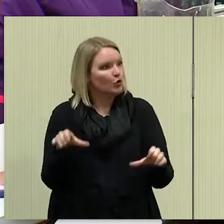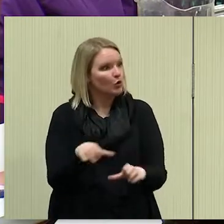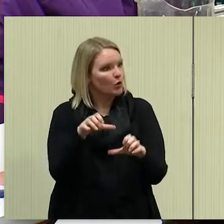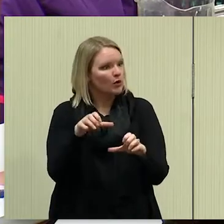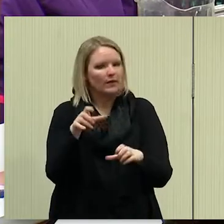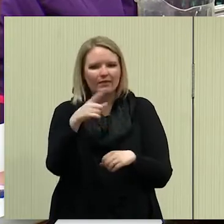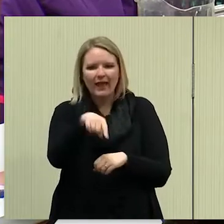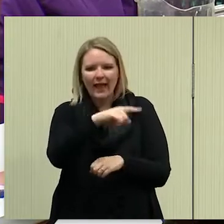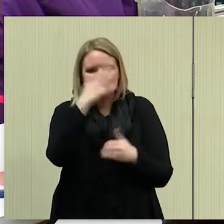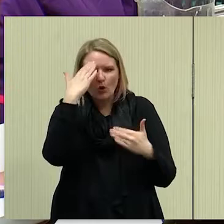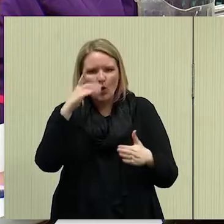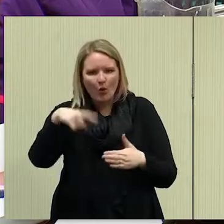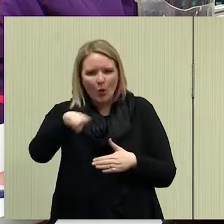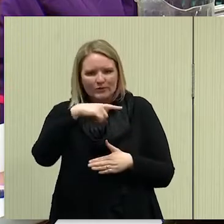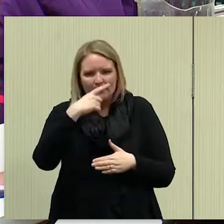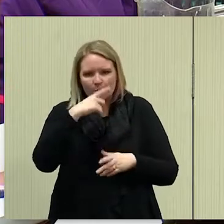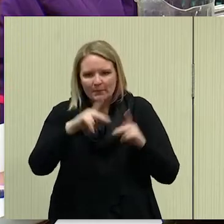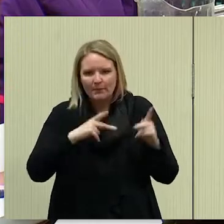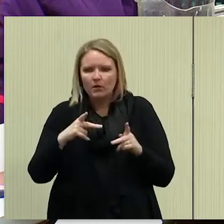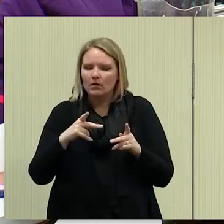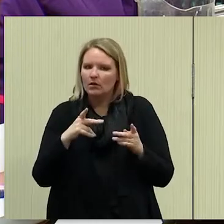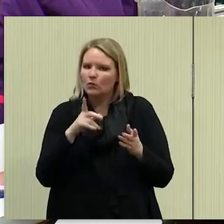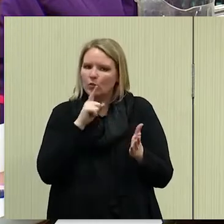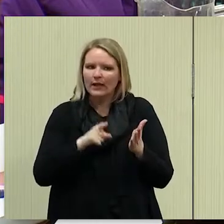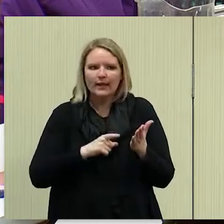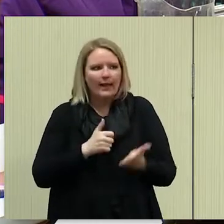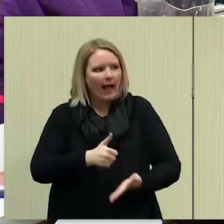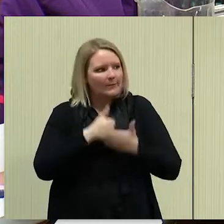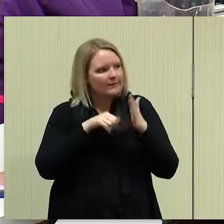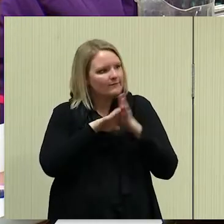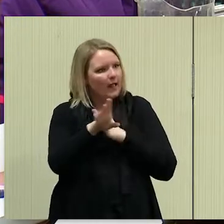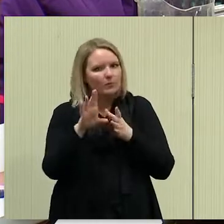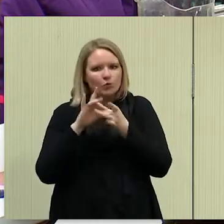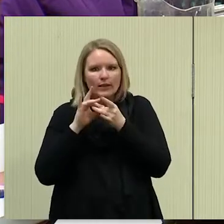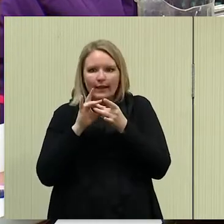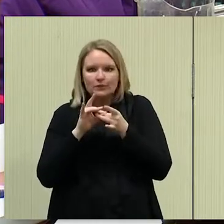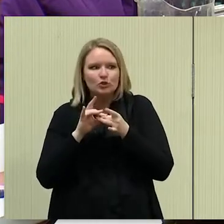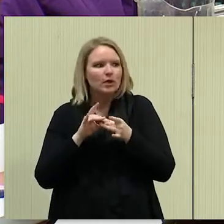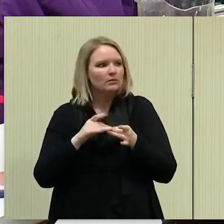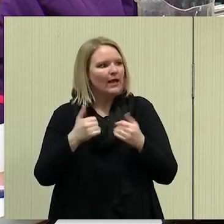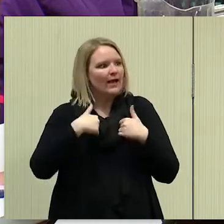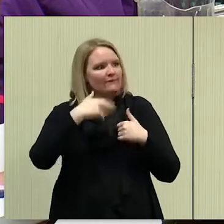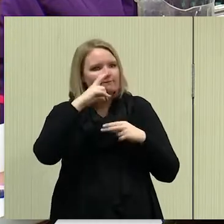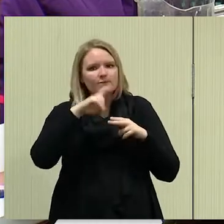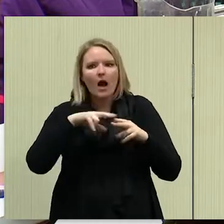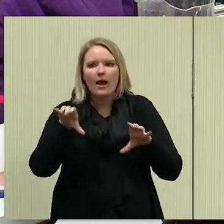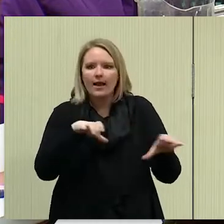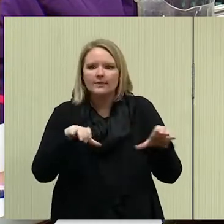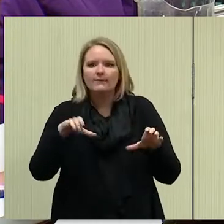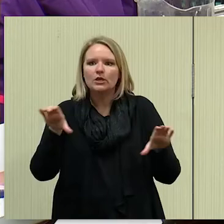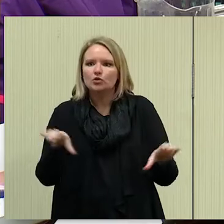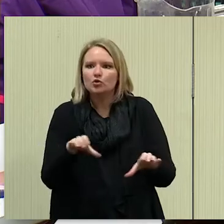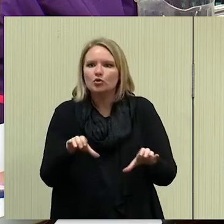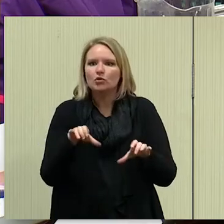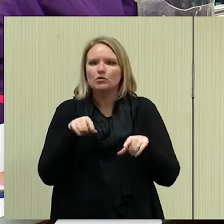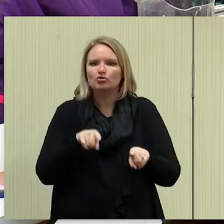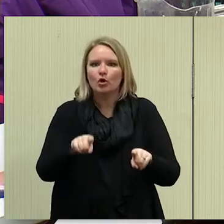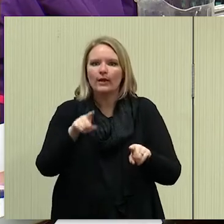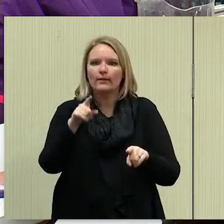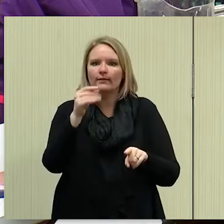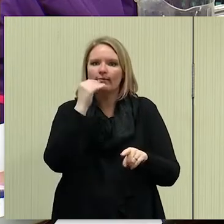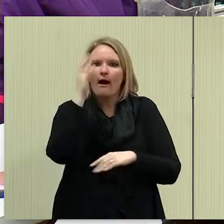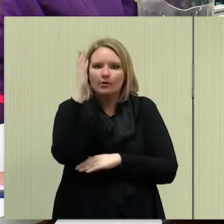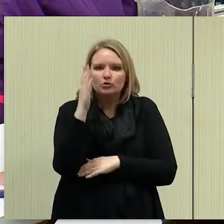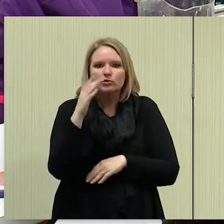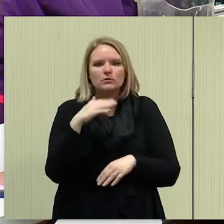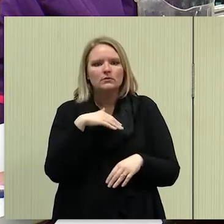really know. And it really did a lot for developing some of those relationships and having something for them to do that they didn't necessarily